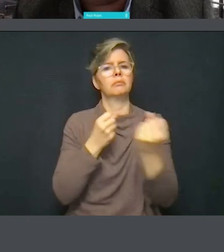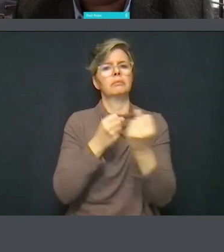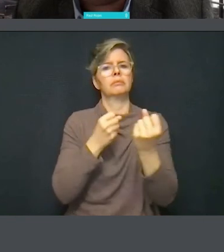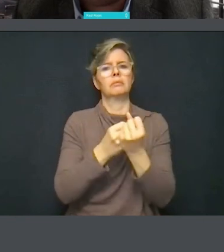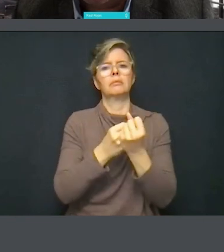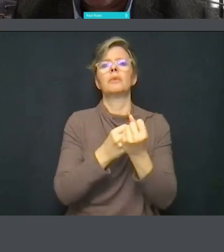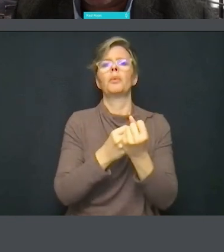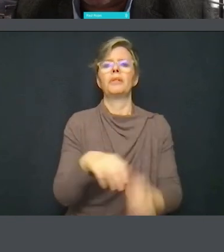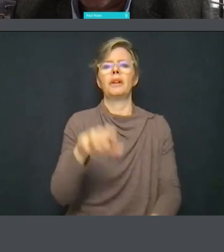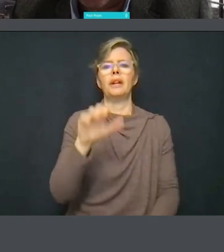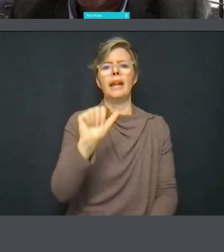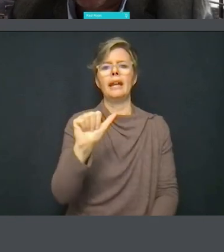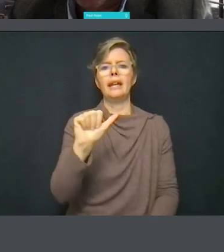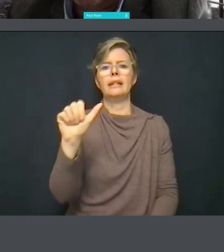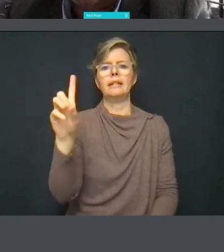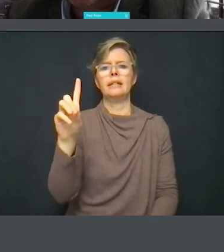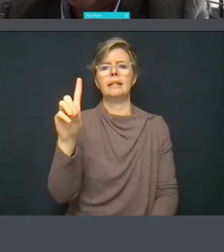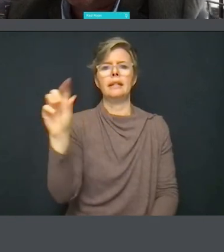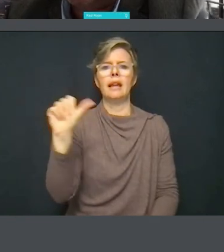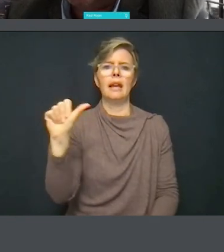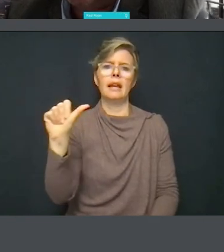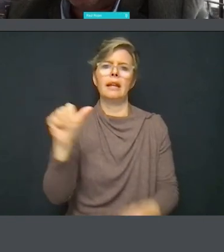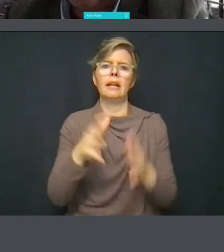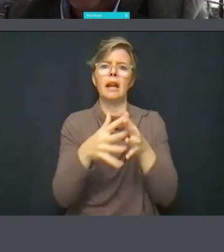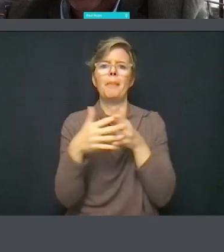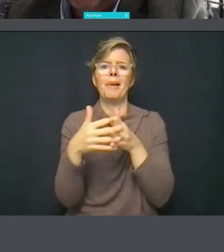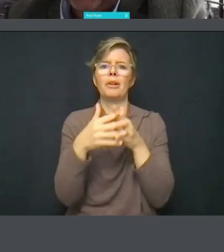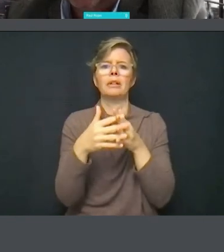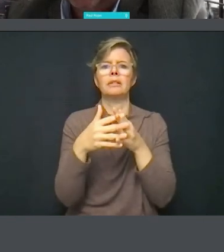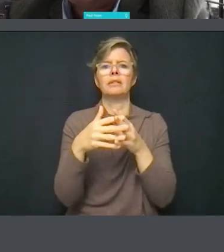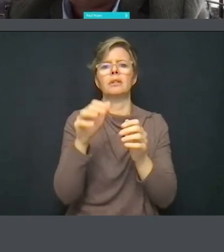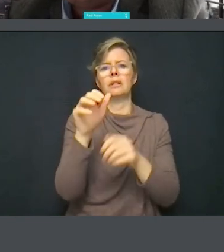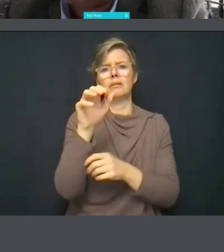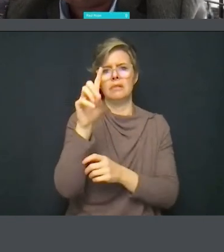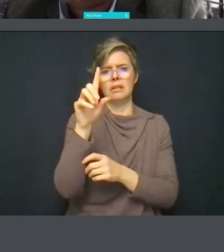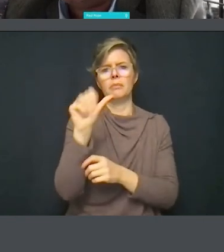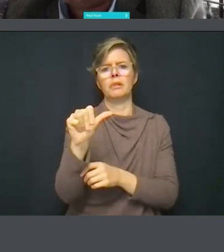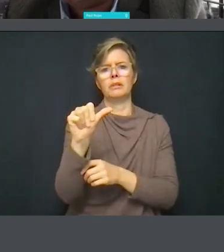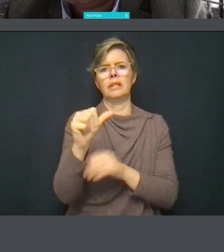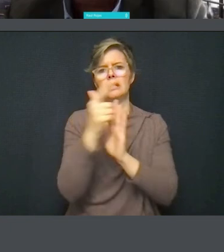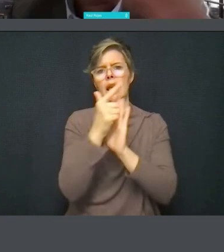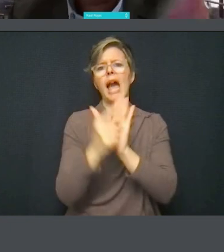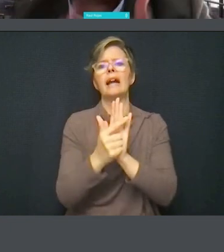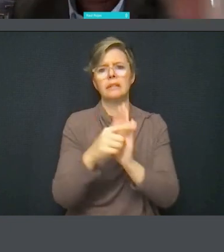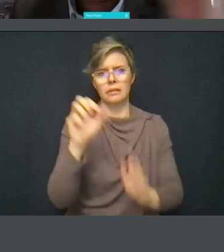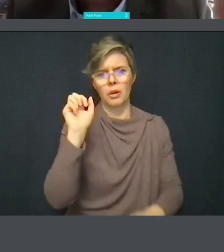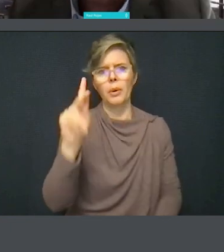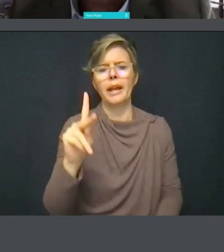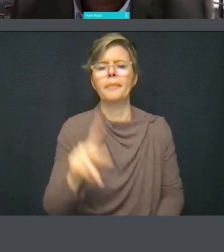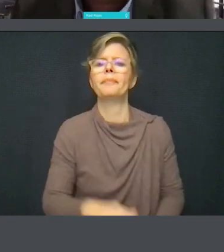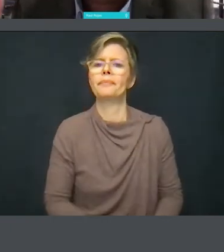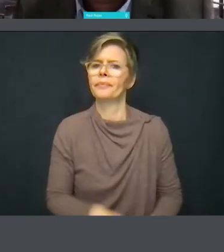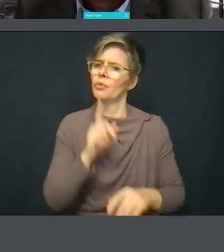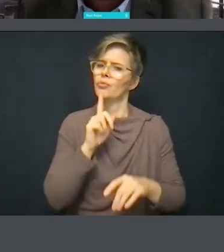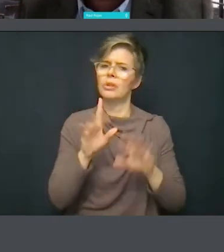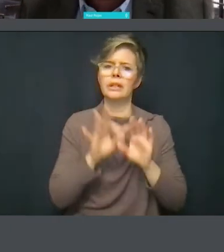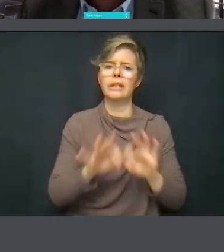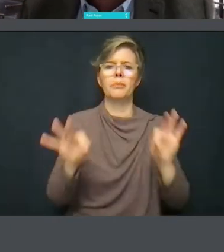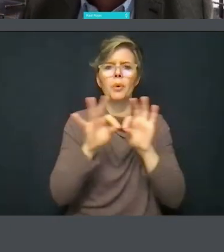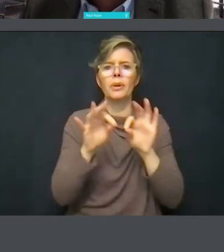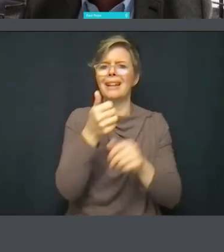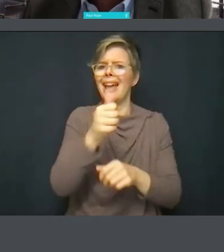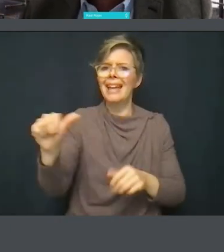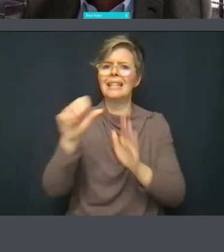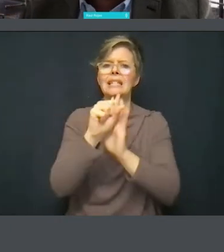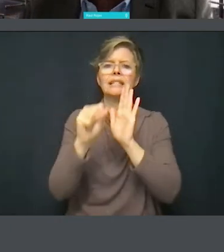Education Act, right? That's something, that's a right that's afforded to parents by the Department of Education, which overrides any kind of state mandates